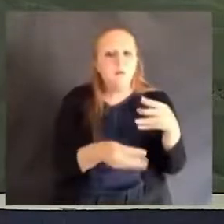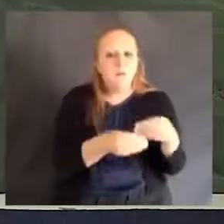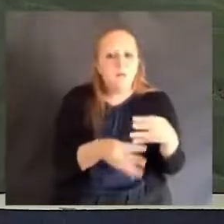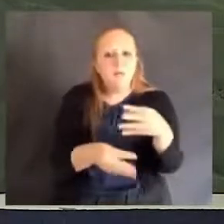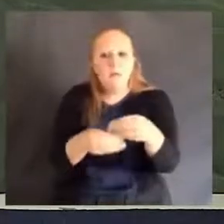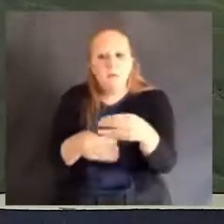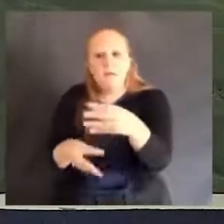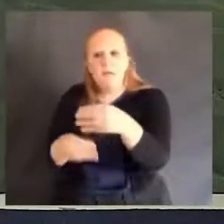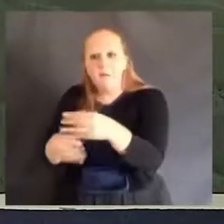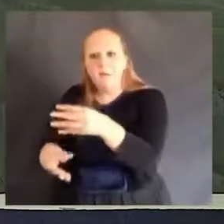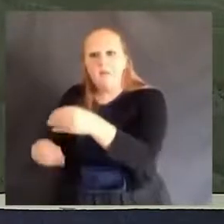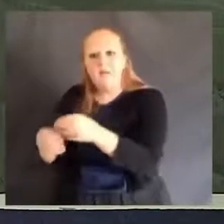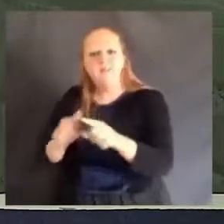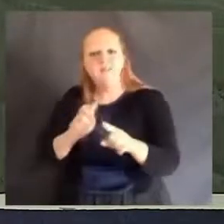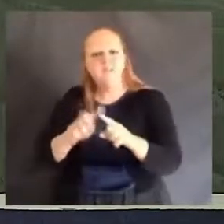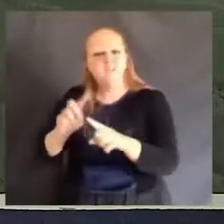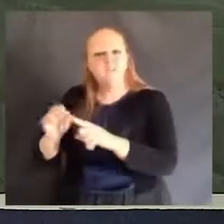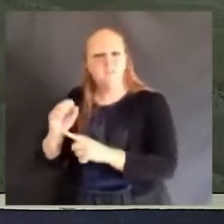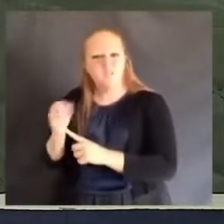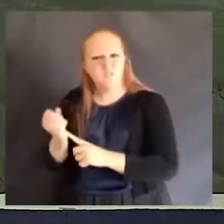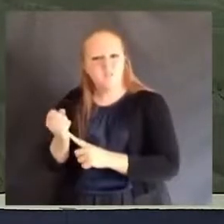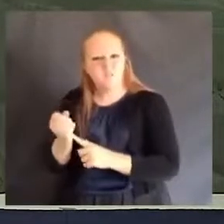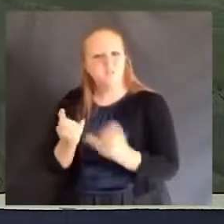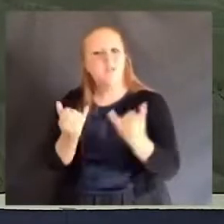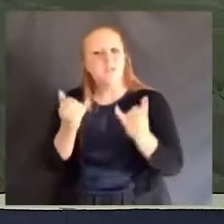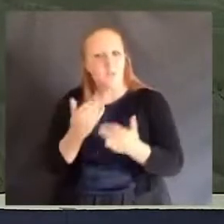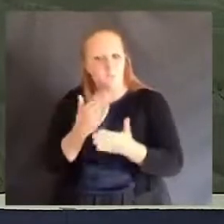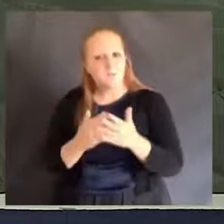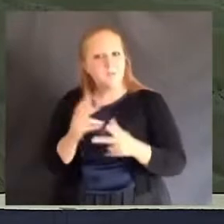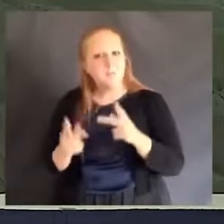circumstances that, frankly, are conspiring. There's a